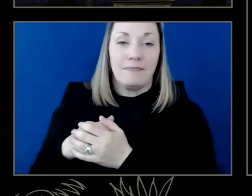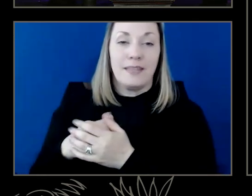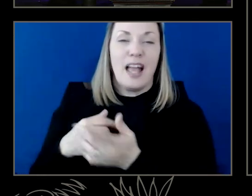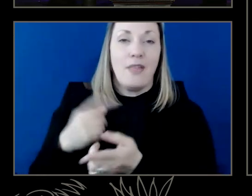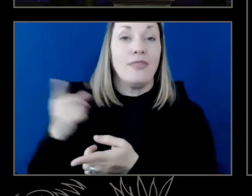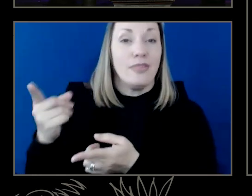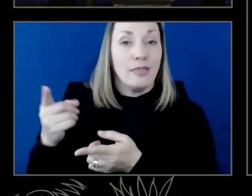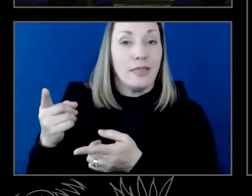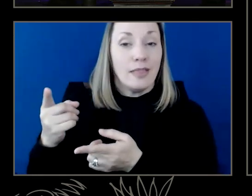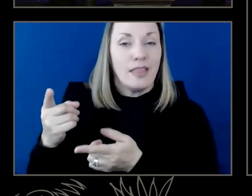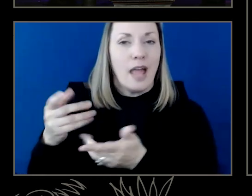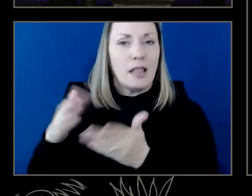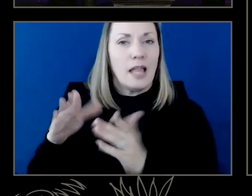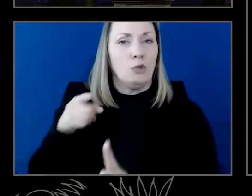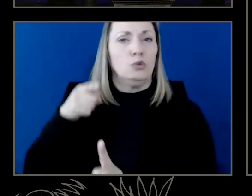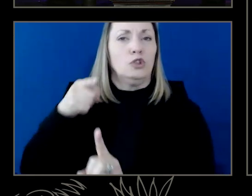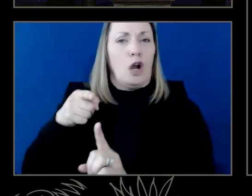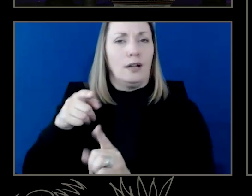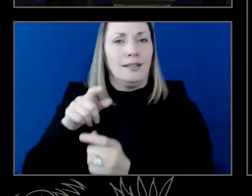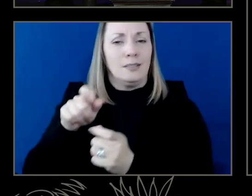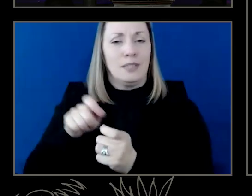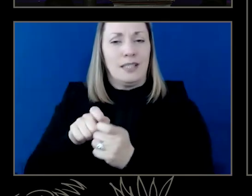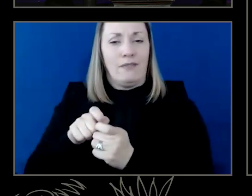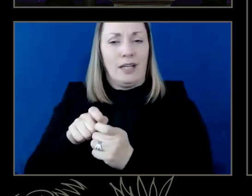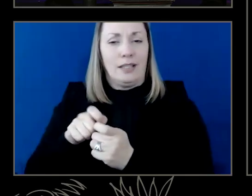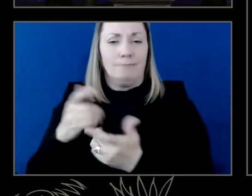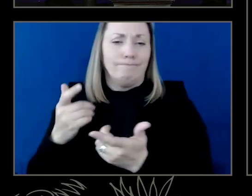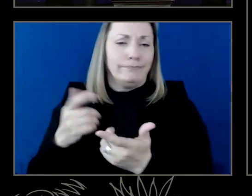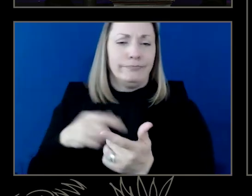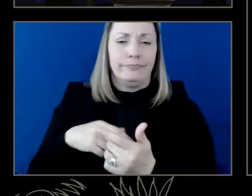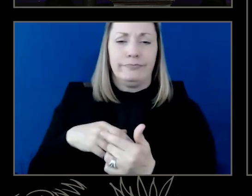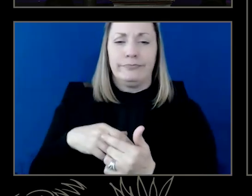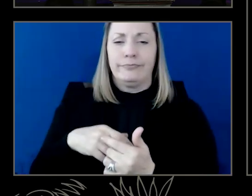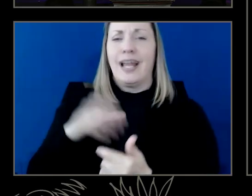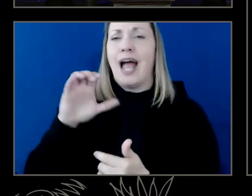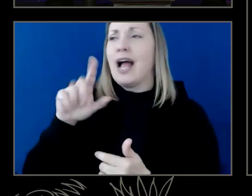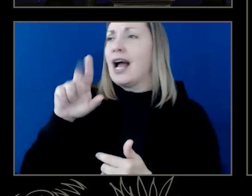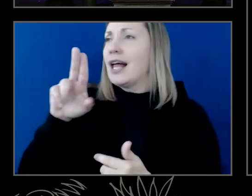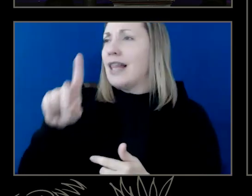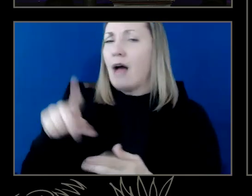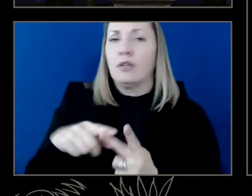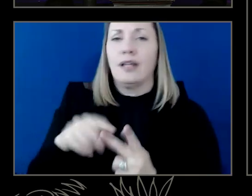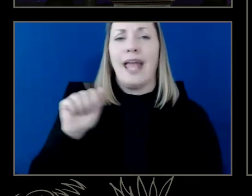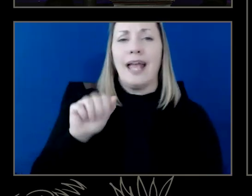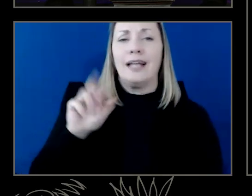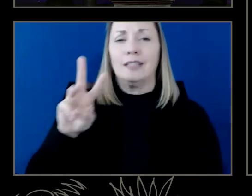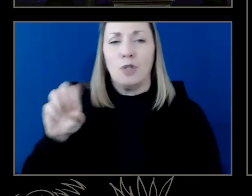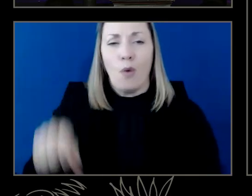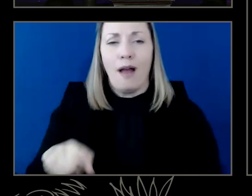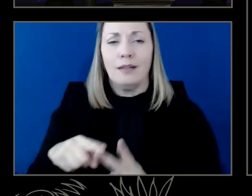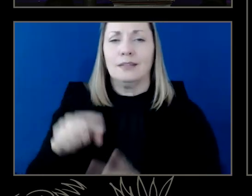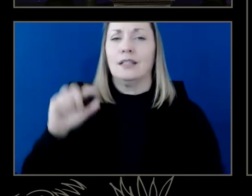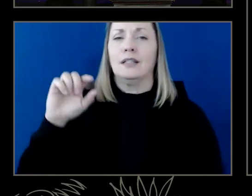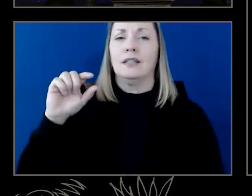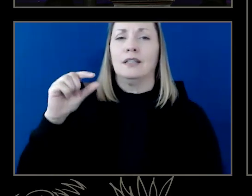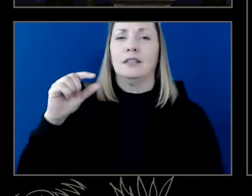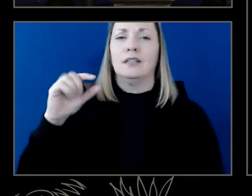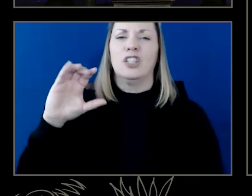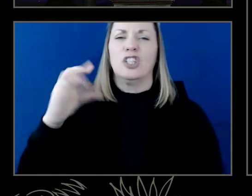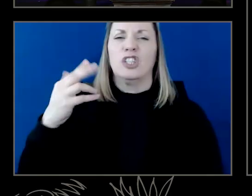They let you target a specific cloud platform, like AWS, GCP, Azure, or other